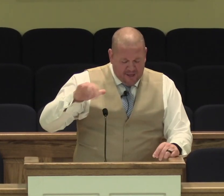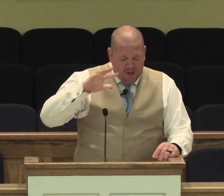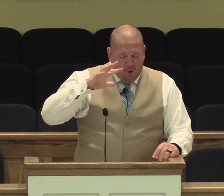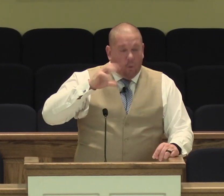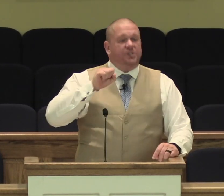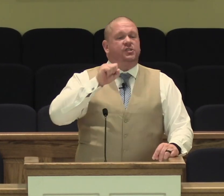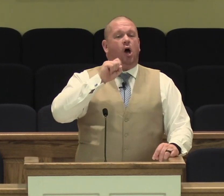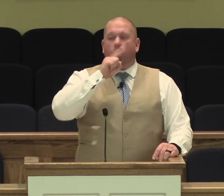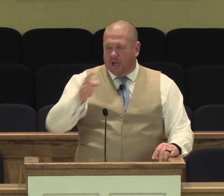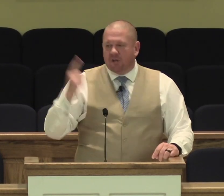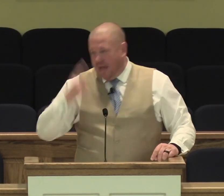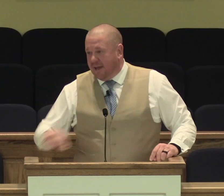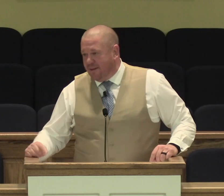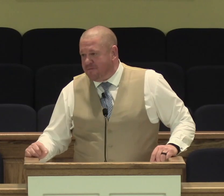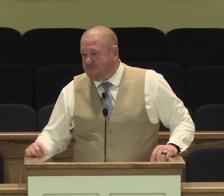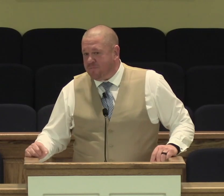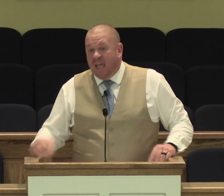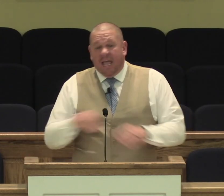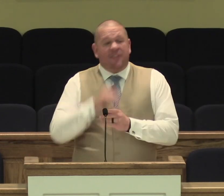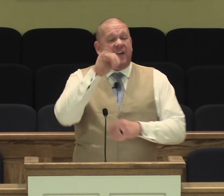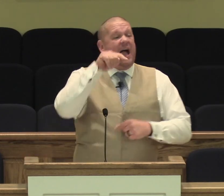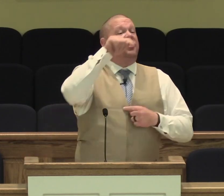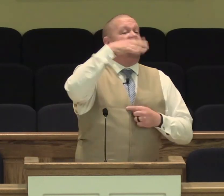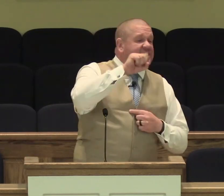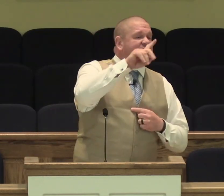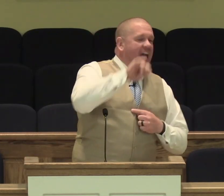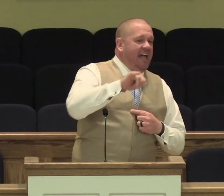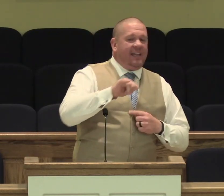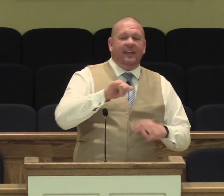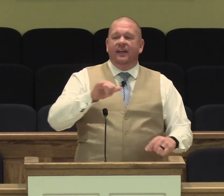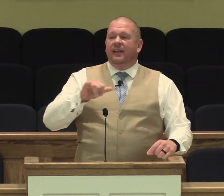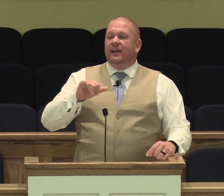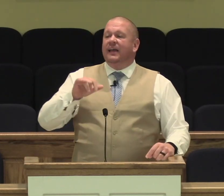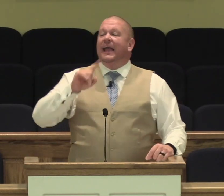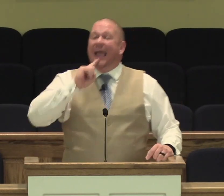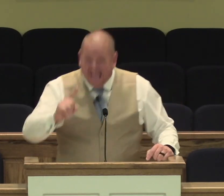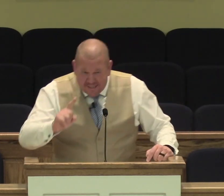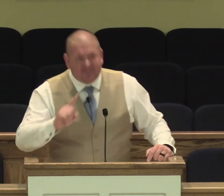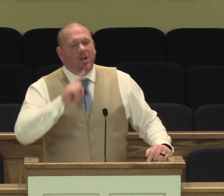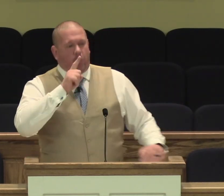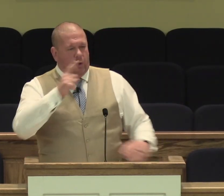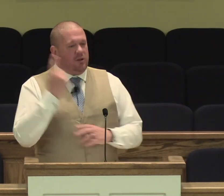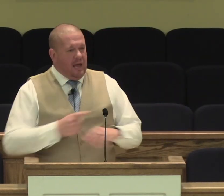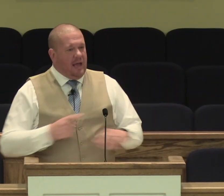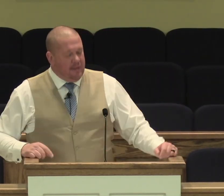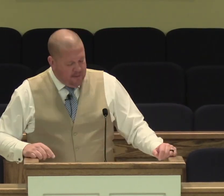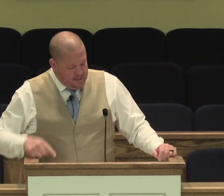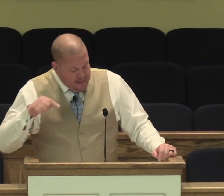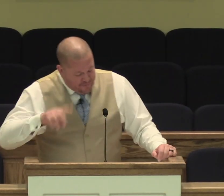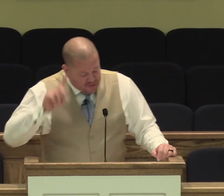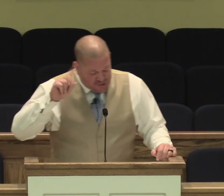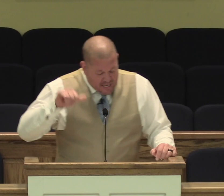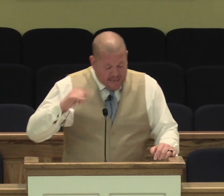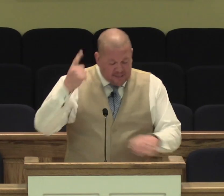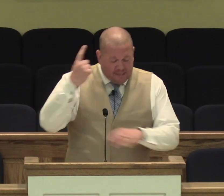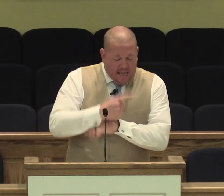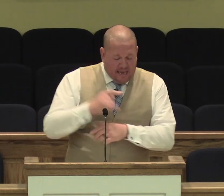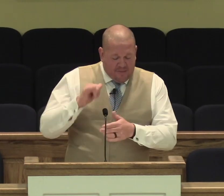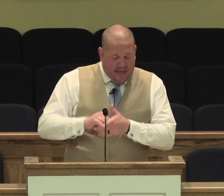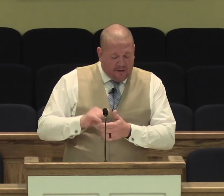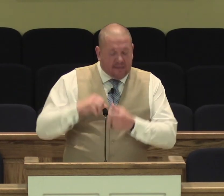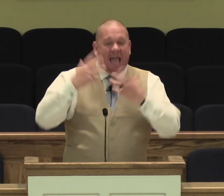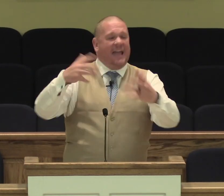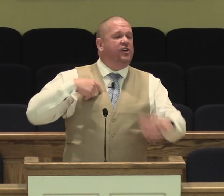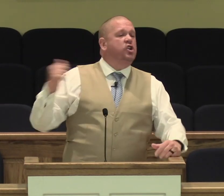this particular day was a real day. In fact, this day is a real day. This day is a